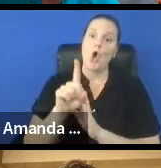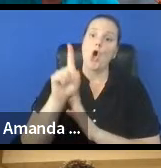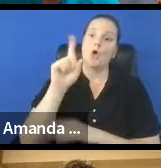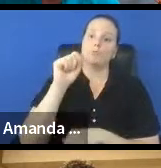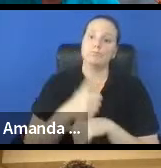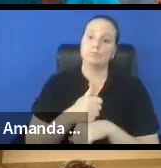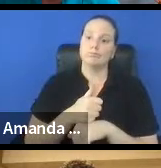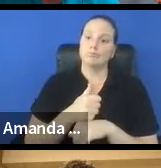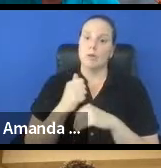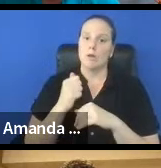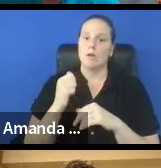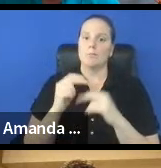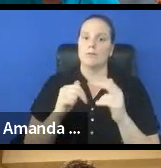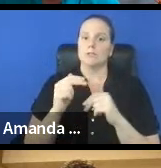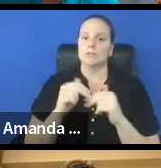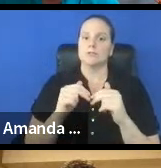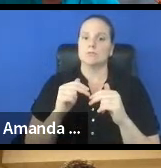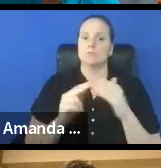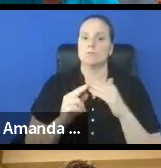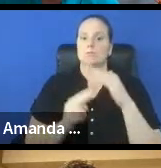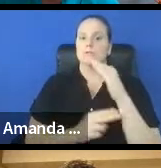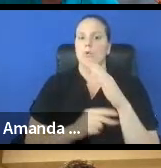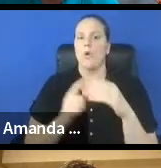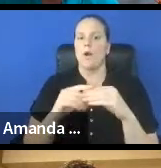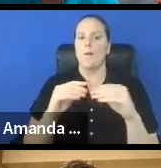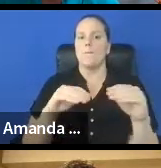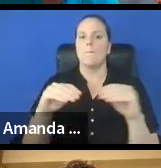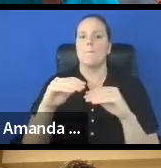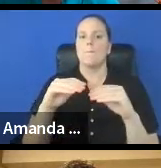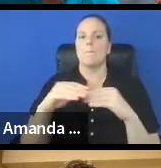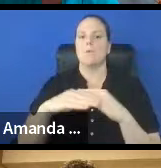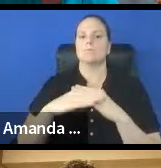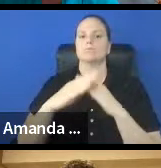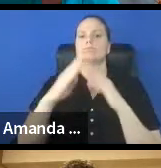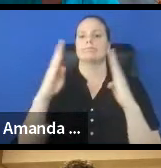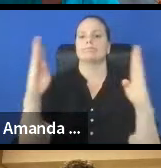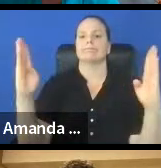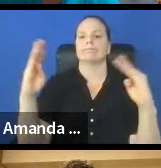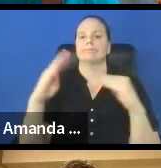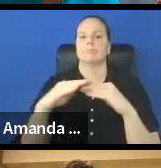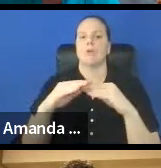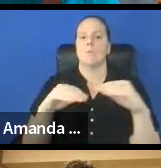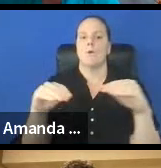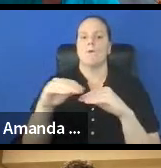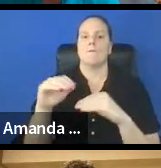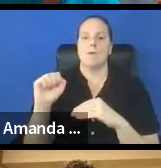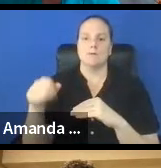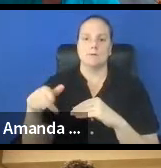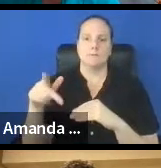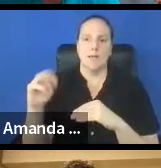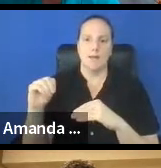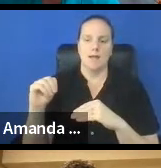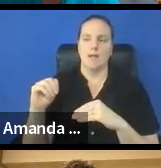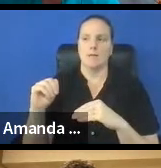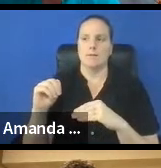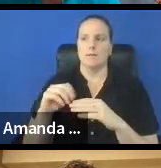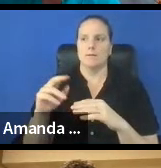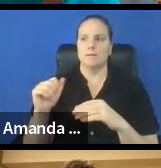bridge, or we're building a movable bridge or bridge with a movable span. Okay, but what